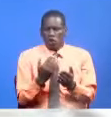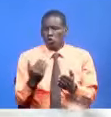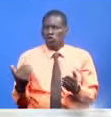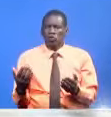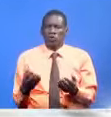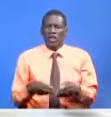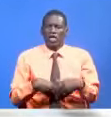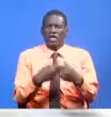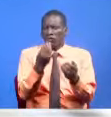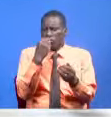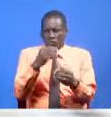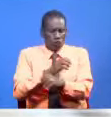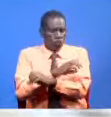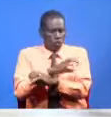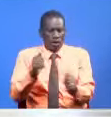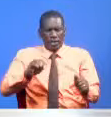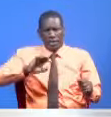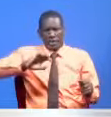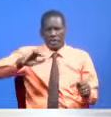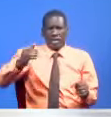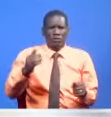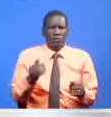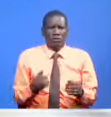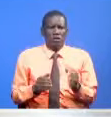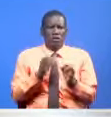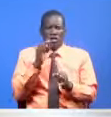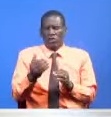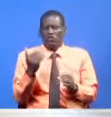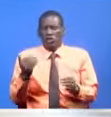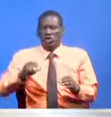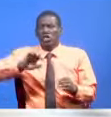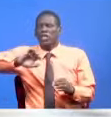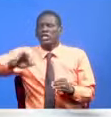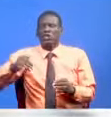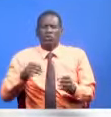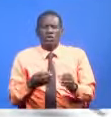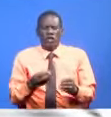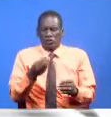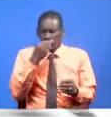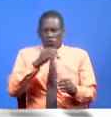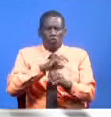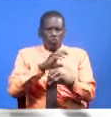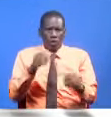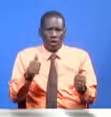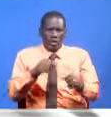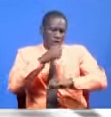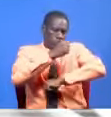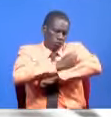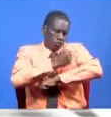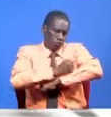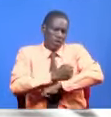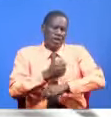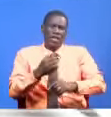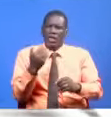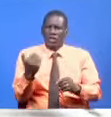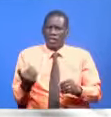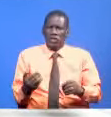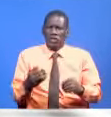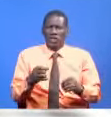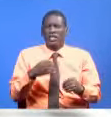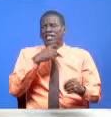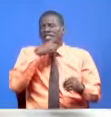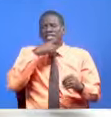fed very well in the city. If the child in the city is well fed in school, the child in the